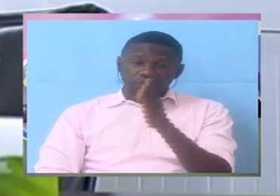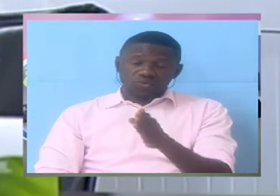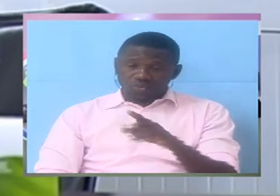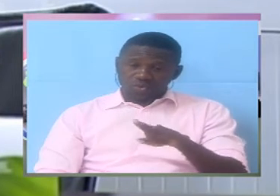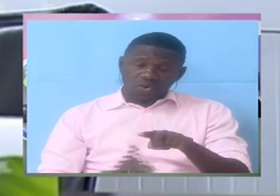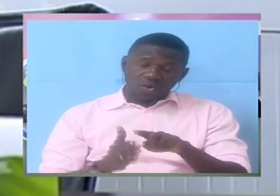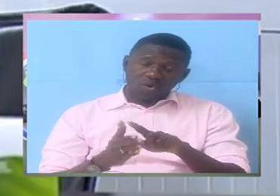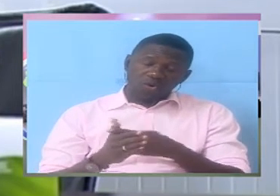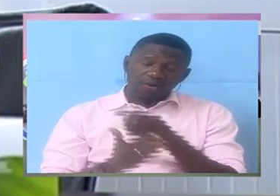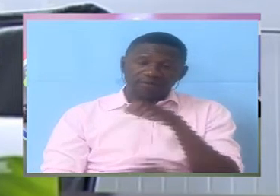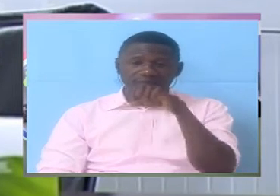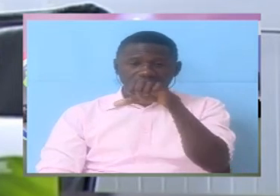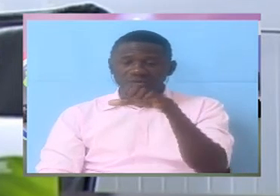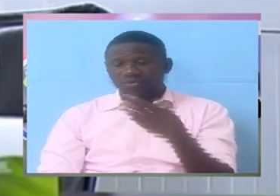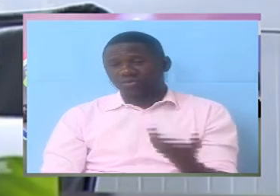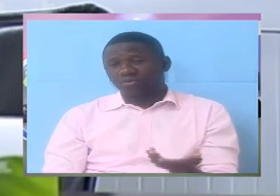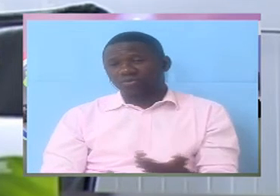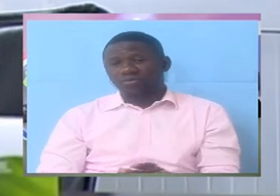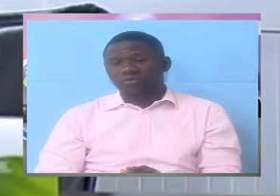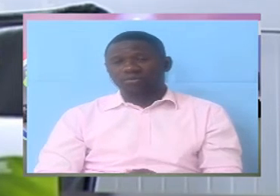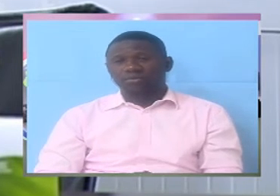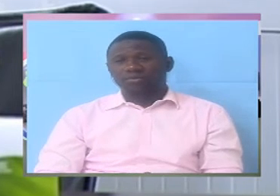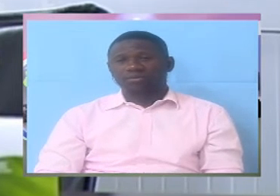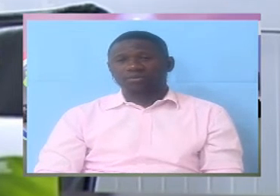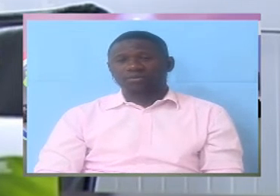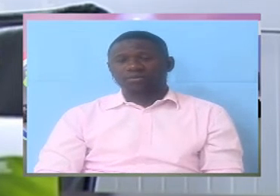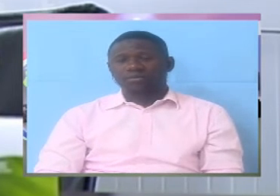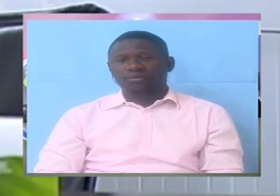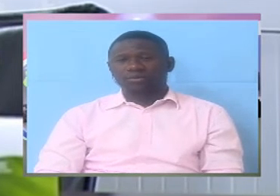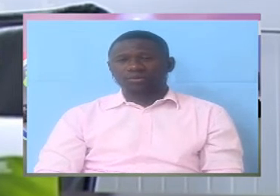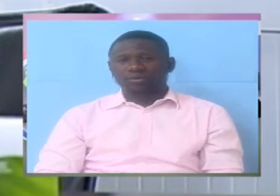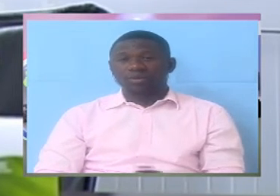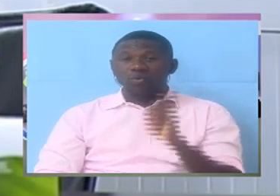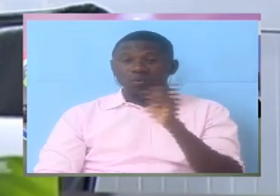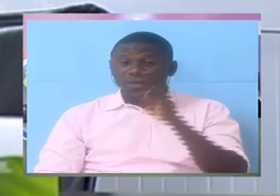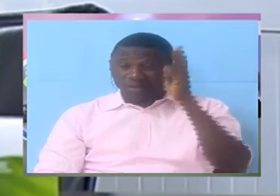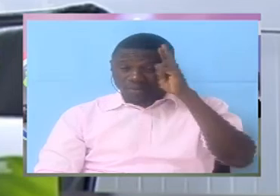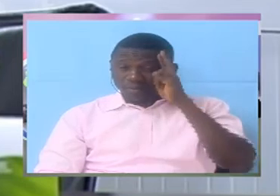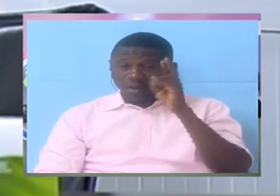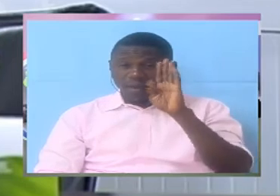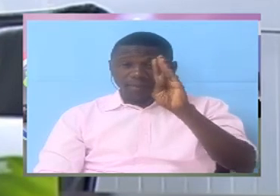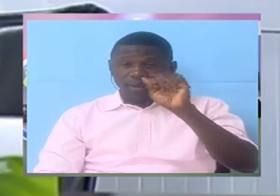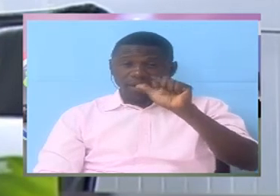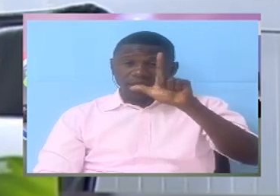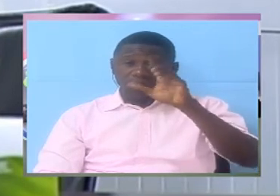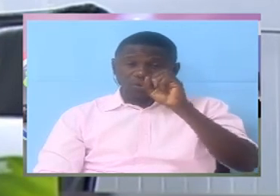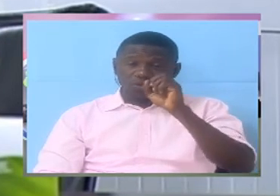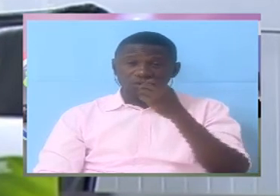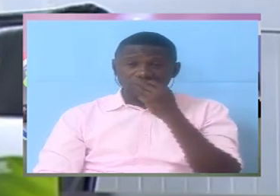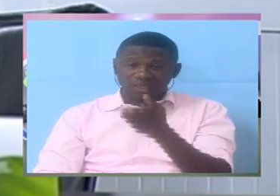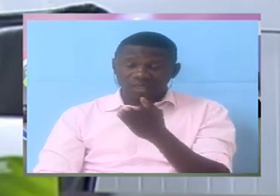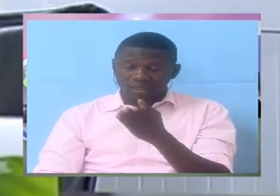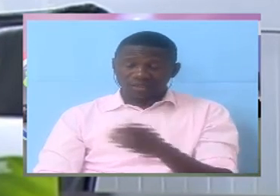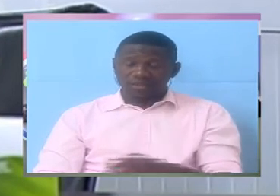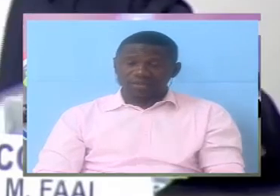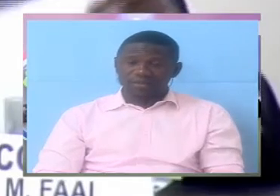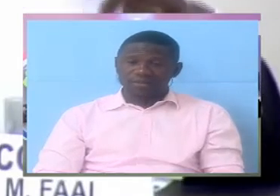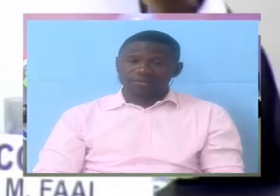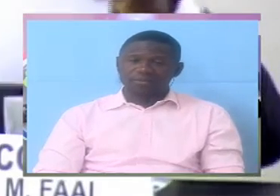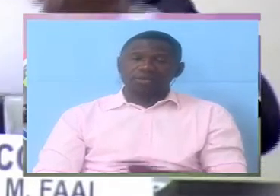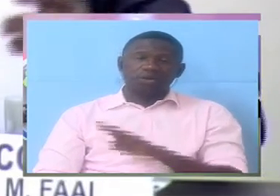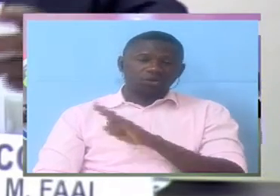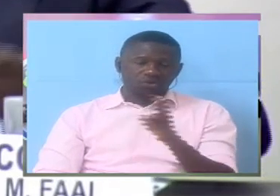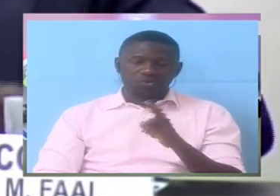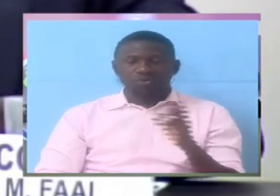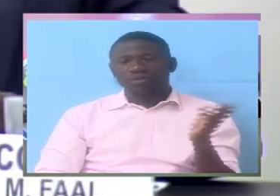Tonya fo fania. That's what he said. Are you all for bang? Yes. No. Ah, it's a lie.